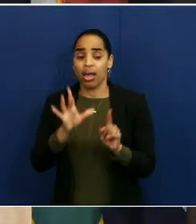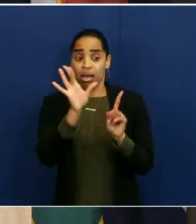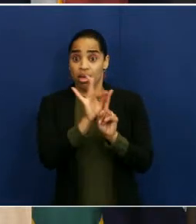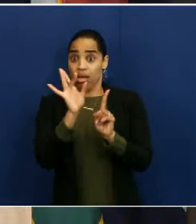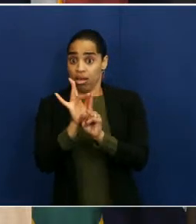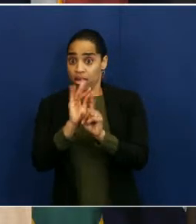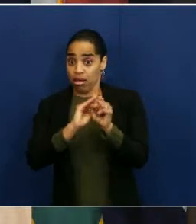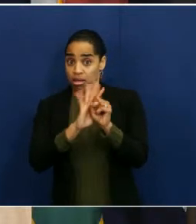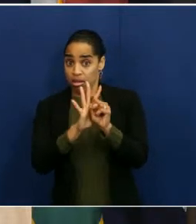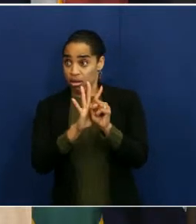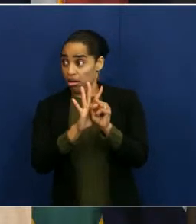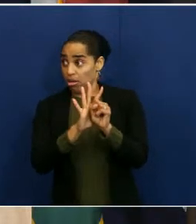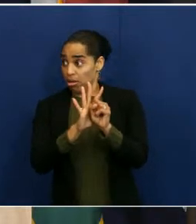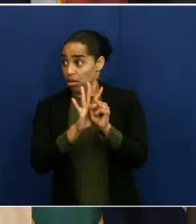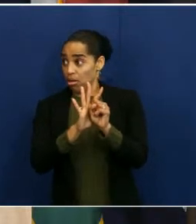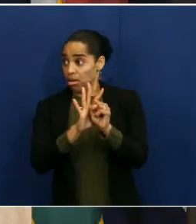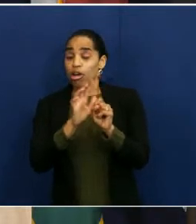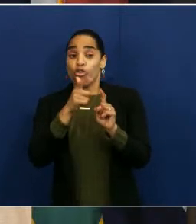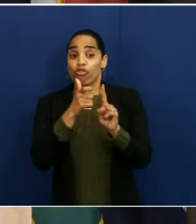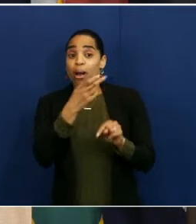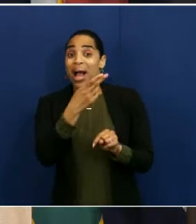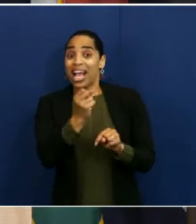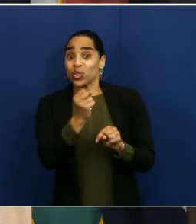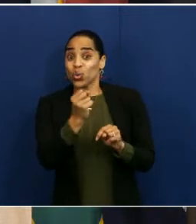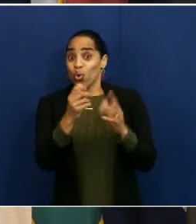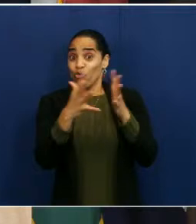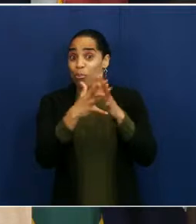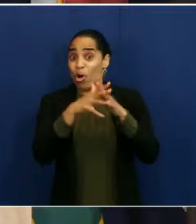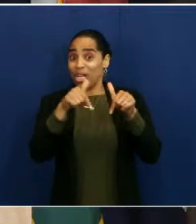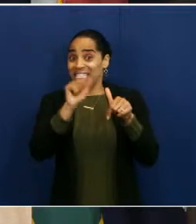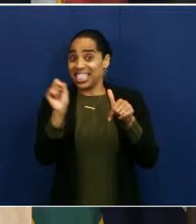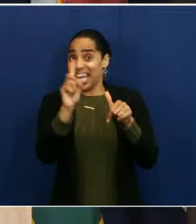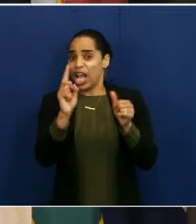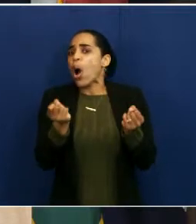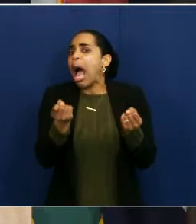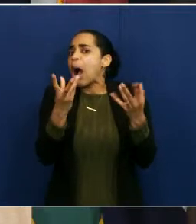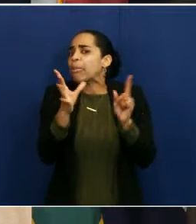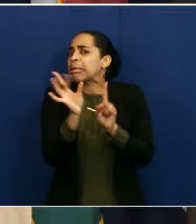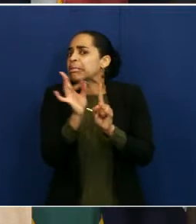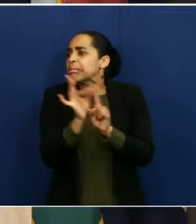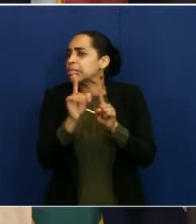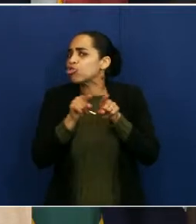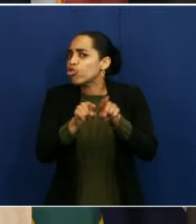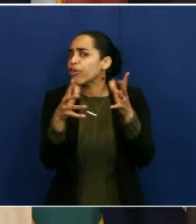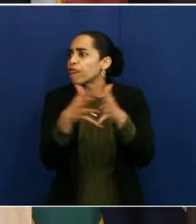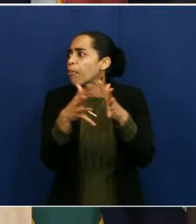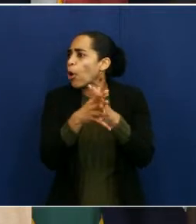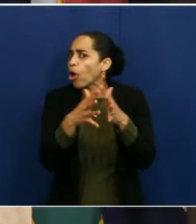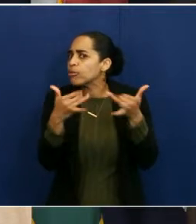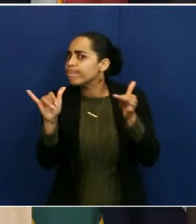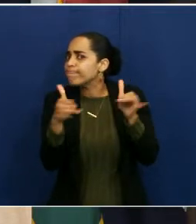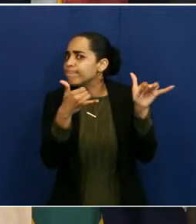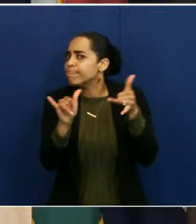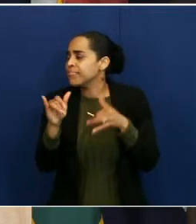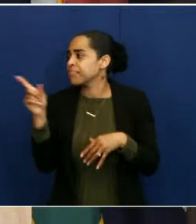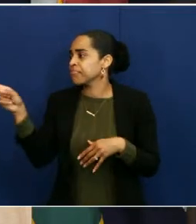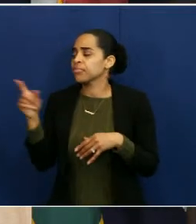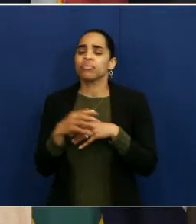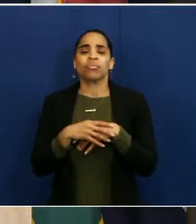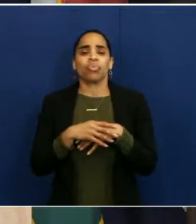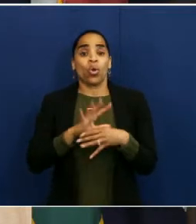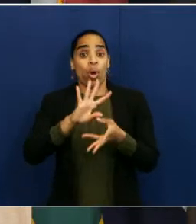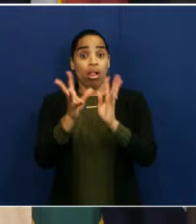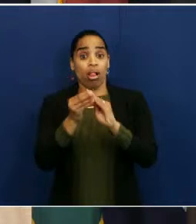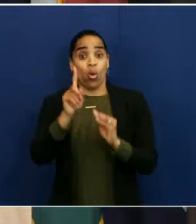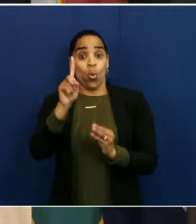and hospitalization resulted from high school football in San Diego? Well, you know, of the almost